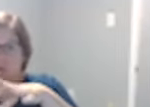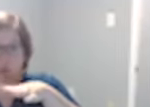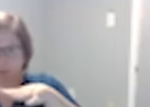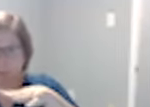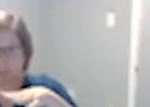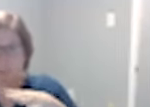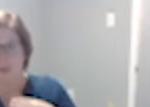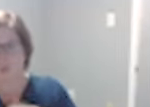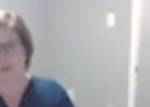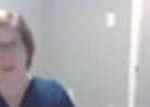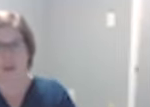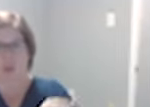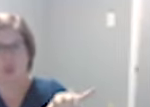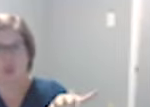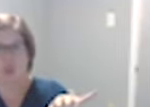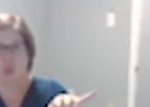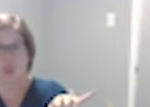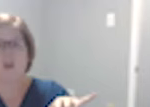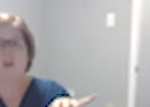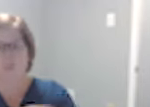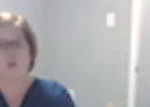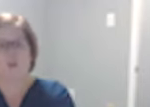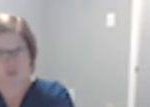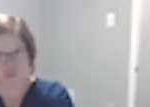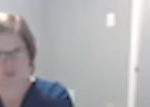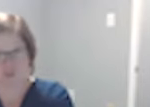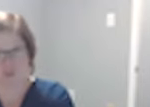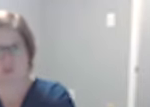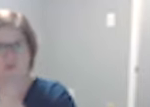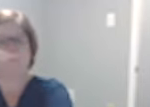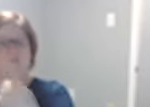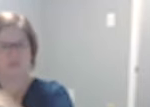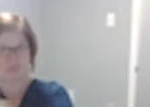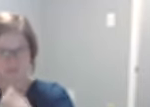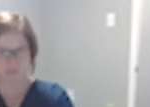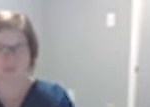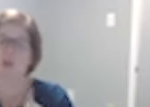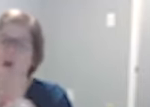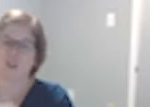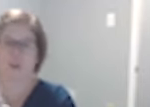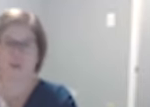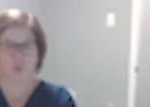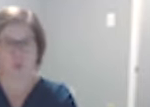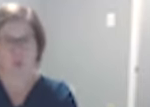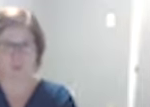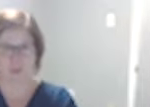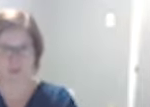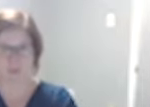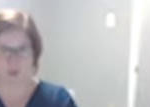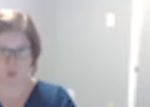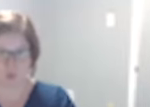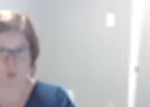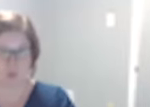go around. So you forcefully make air going around. And also carbon dioxide remover and water filters and everything should